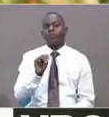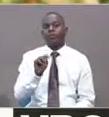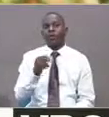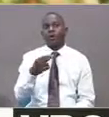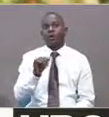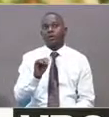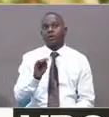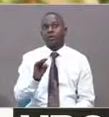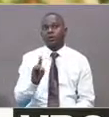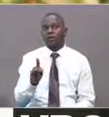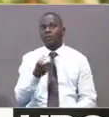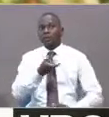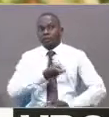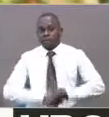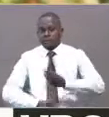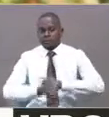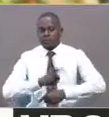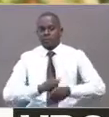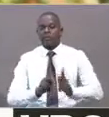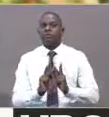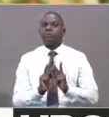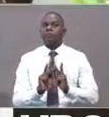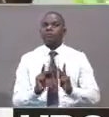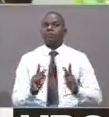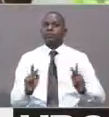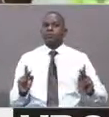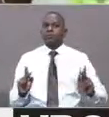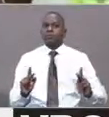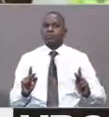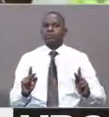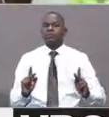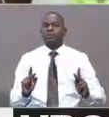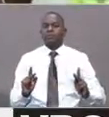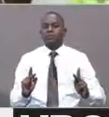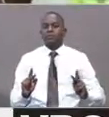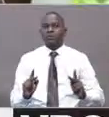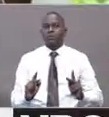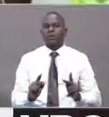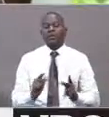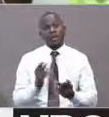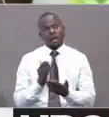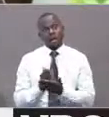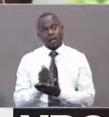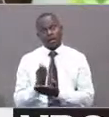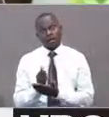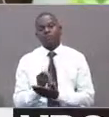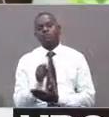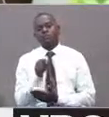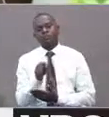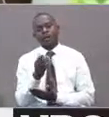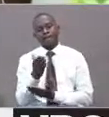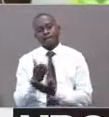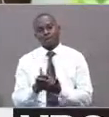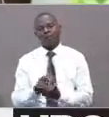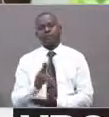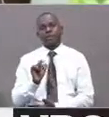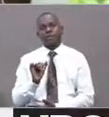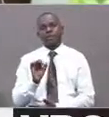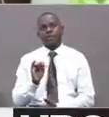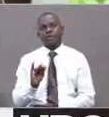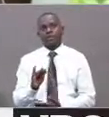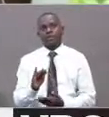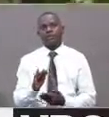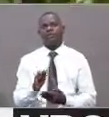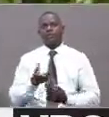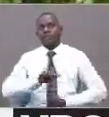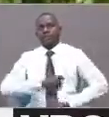was part of their struggle to bring total peace and harmony. And actually, this is part of the NRM struggle. We rejected